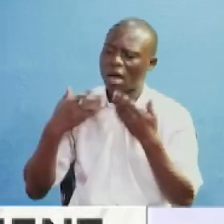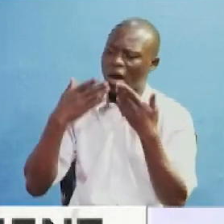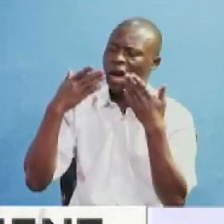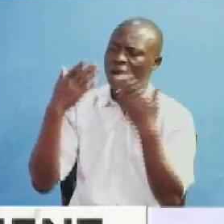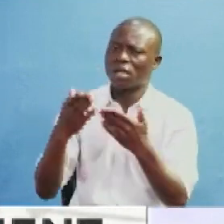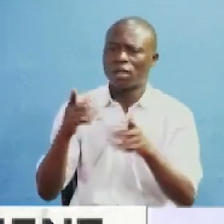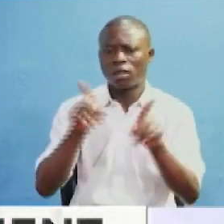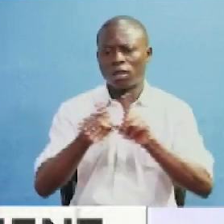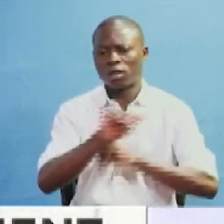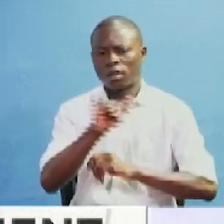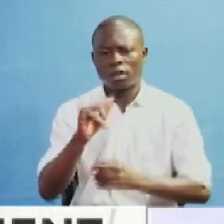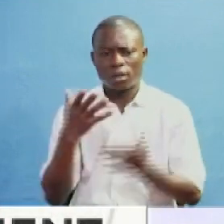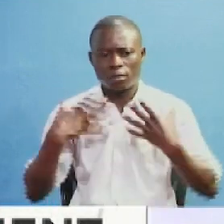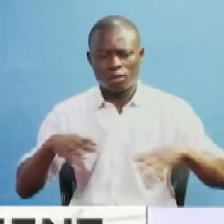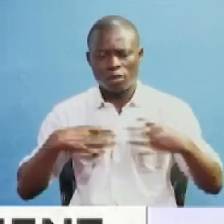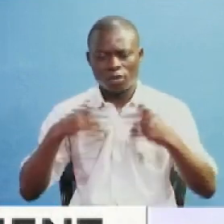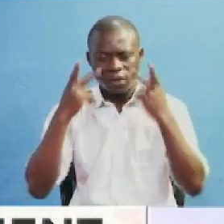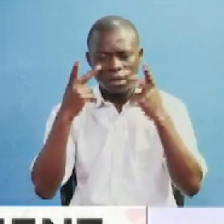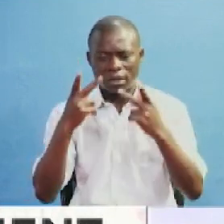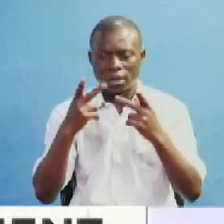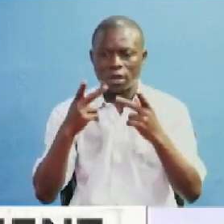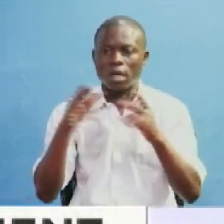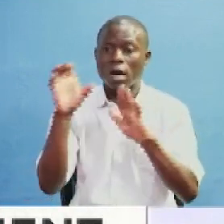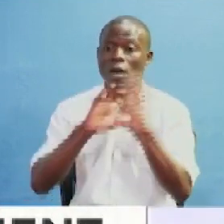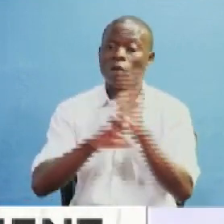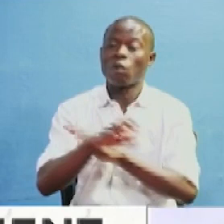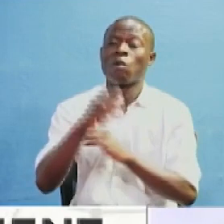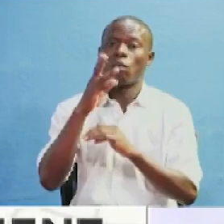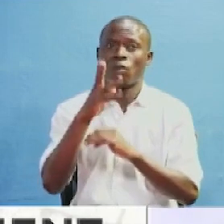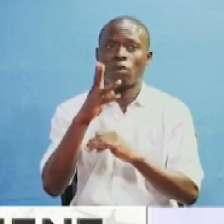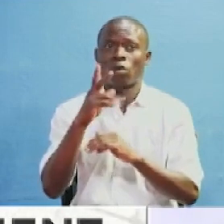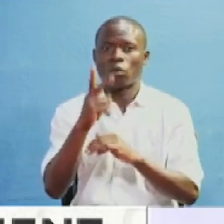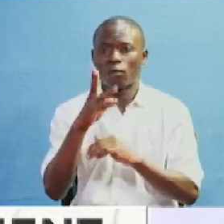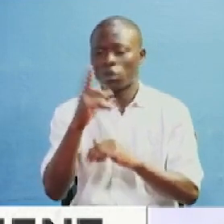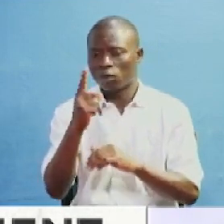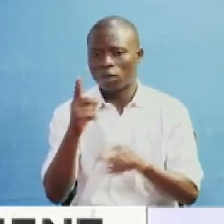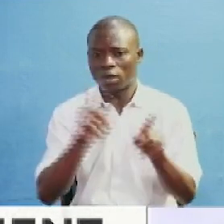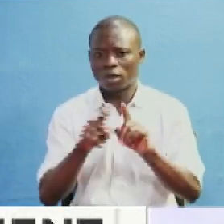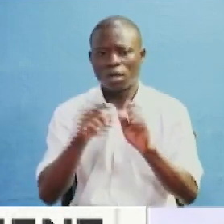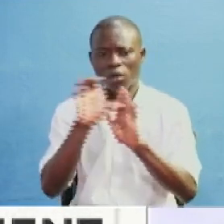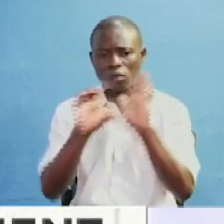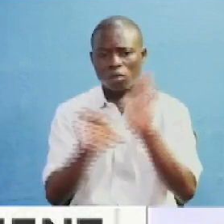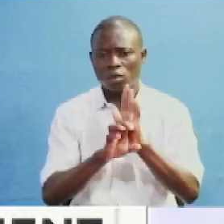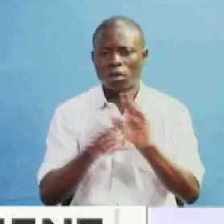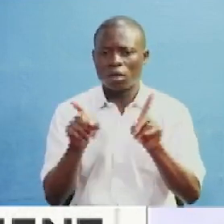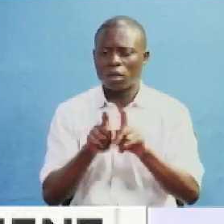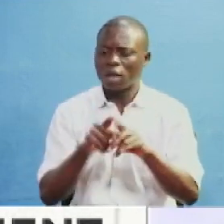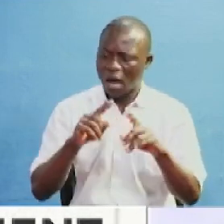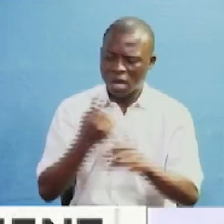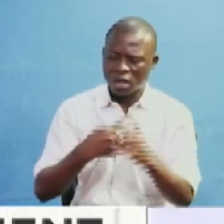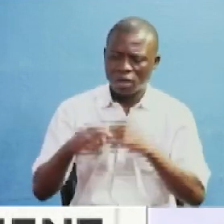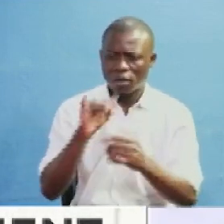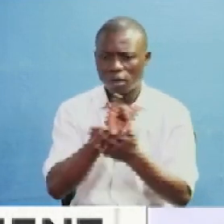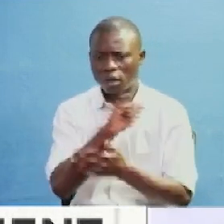very own Auma Evans looks at Article 241 of the Constitution and the circumstances under which military